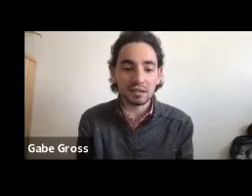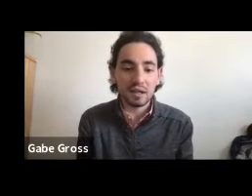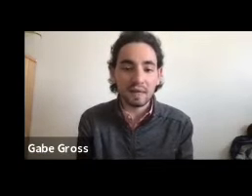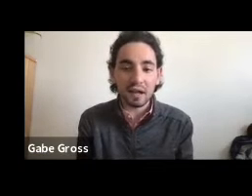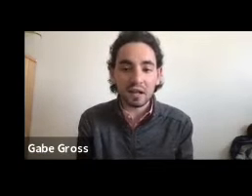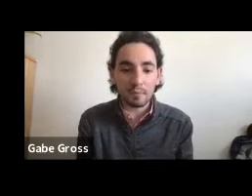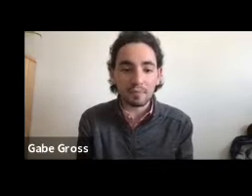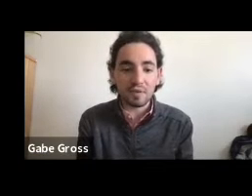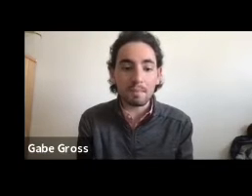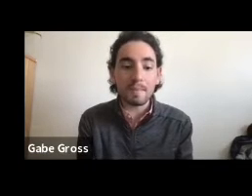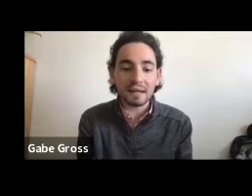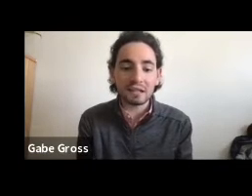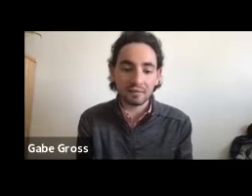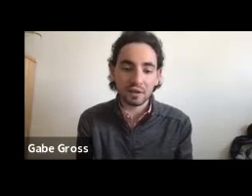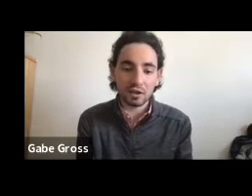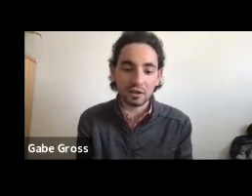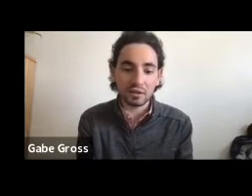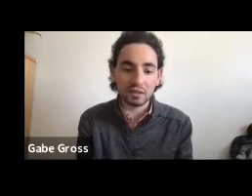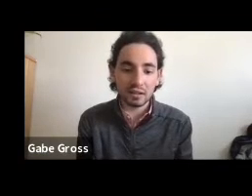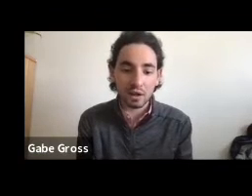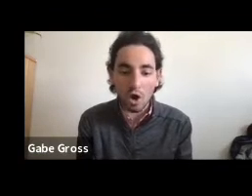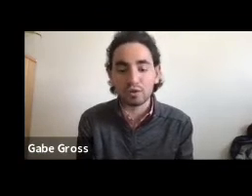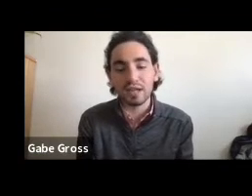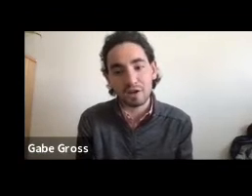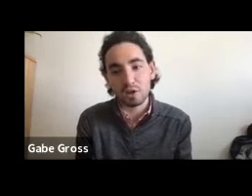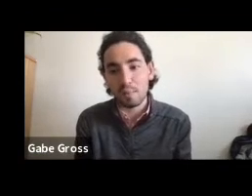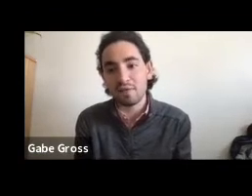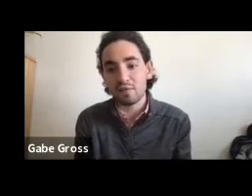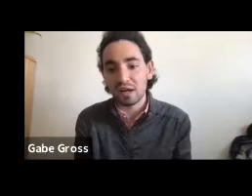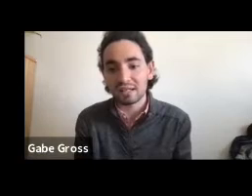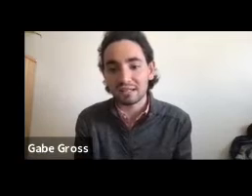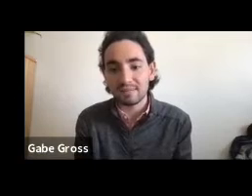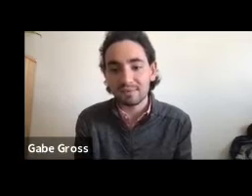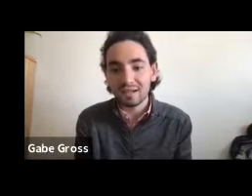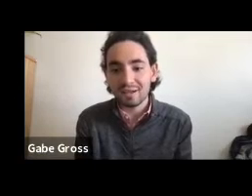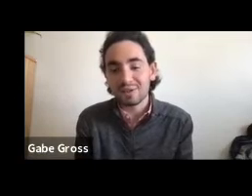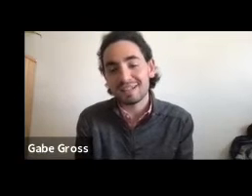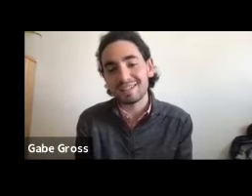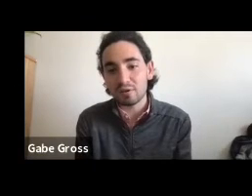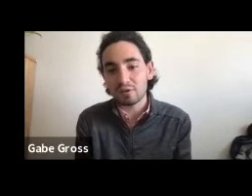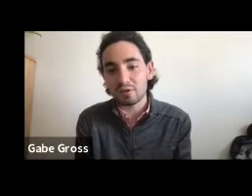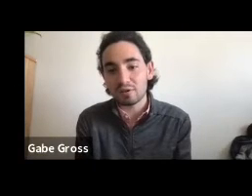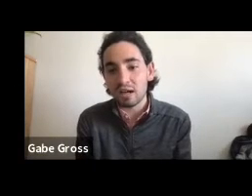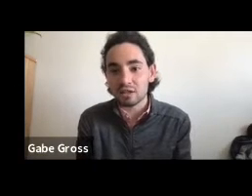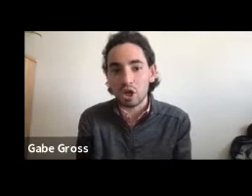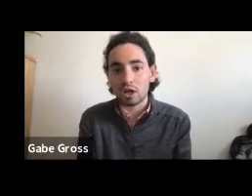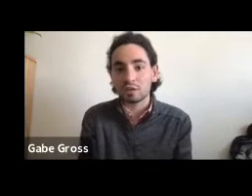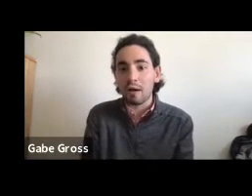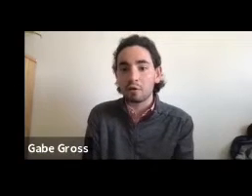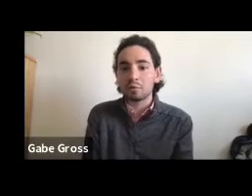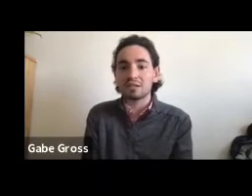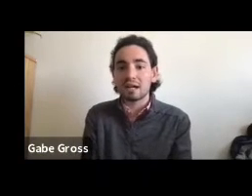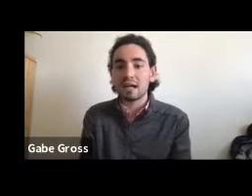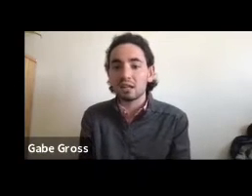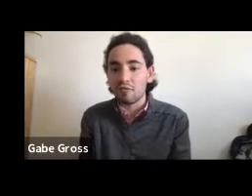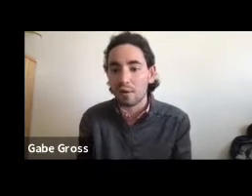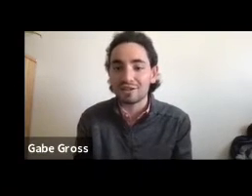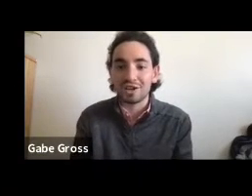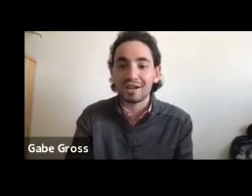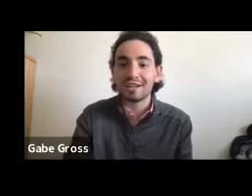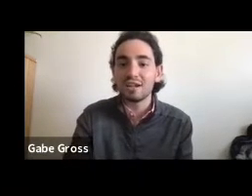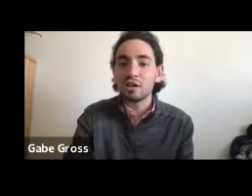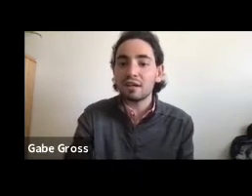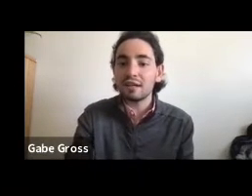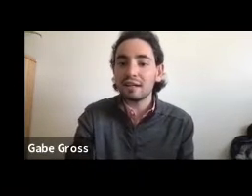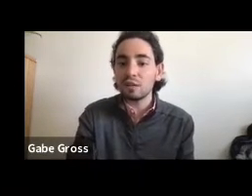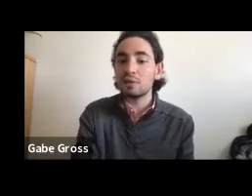have 10 classmates. They come from many different countries, and all 10 are my friends. We can see Moses hugging his dog. So how do we